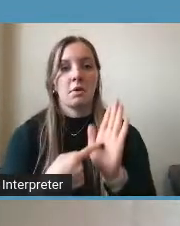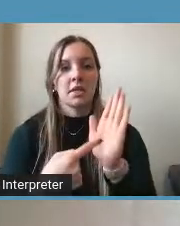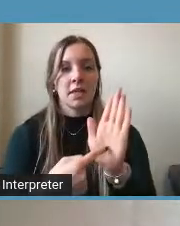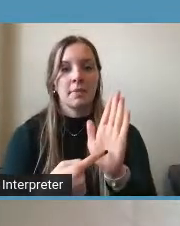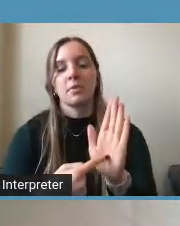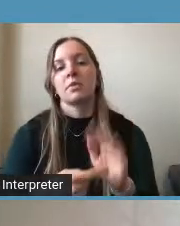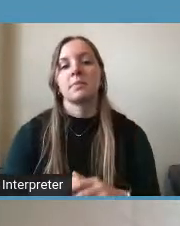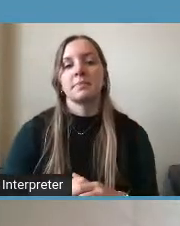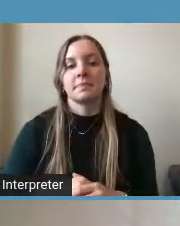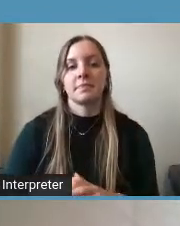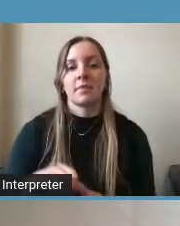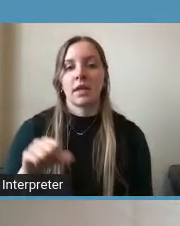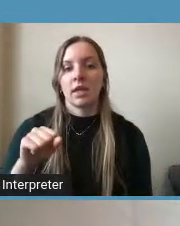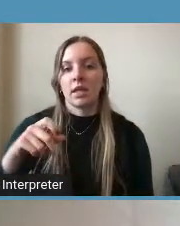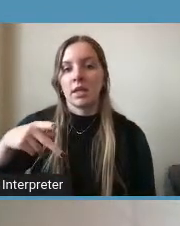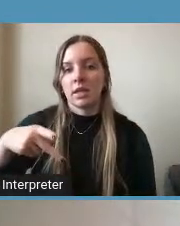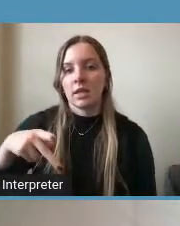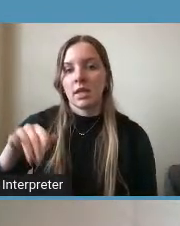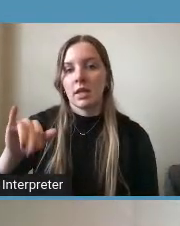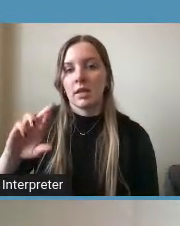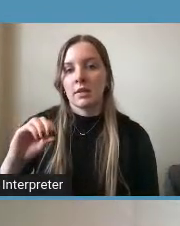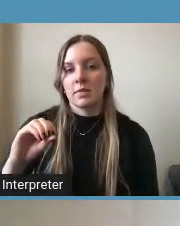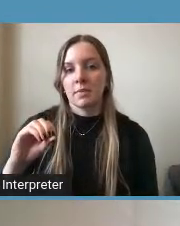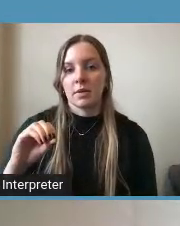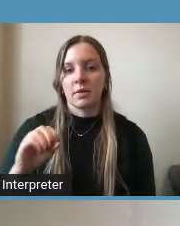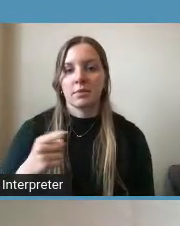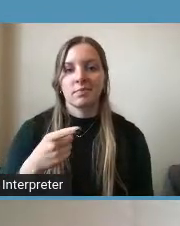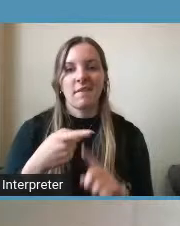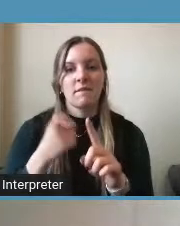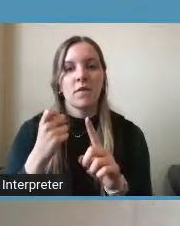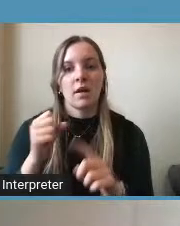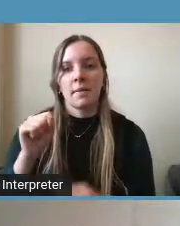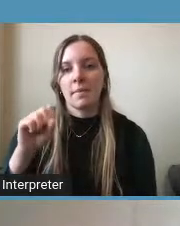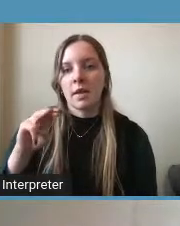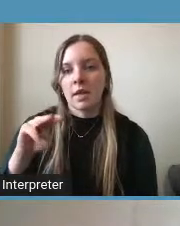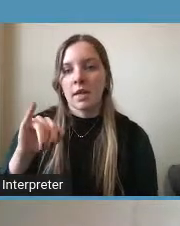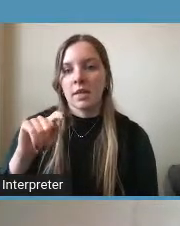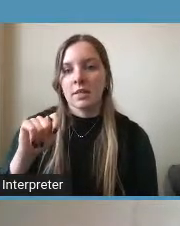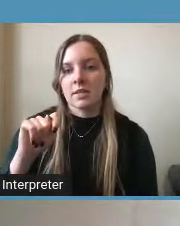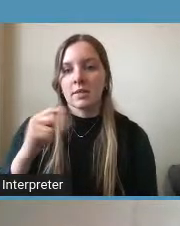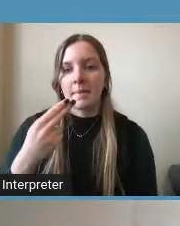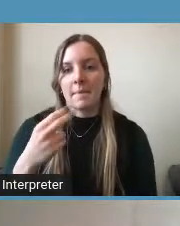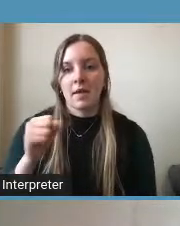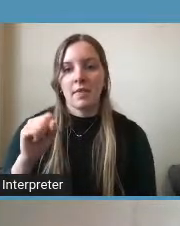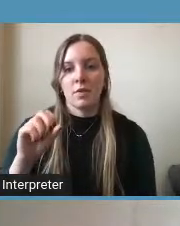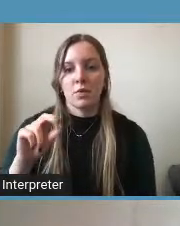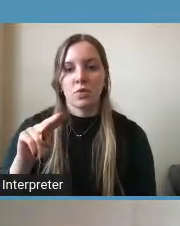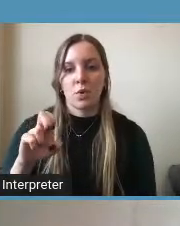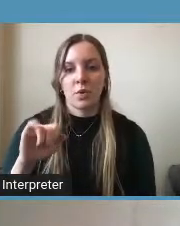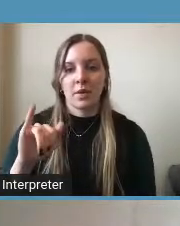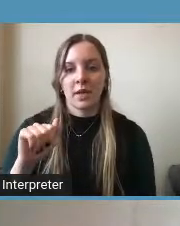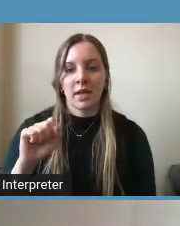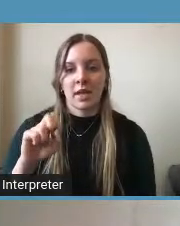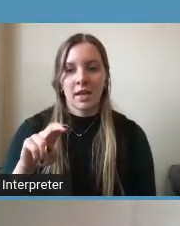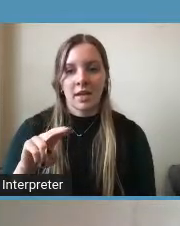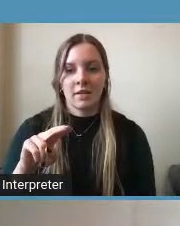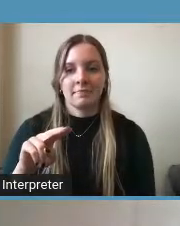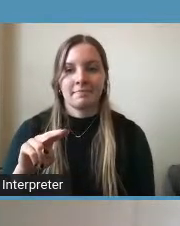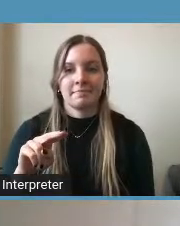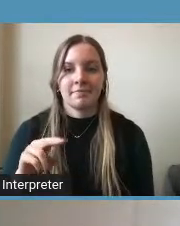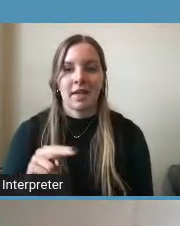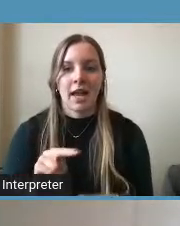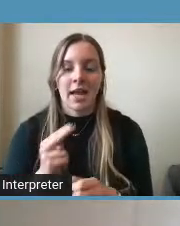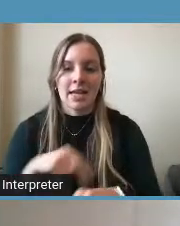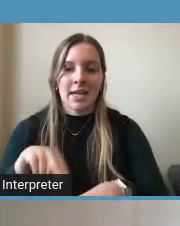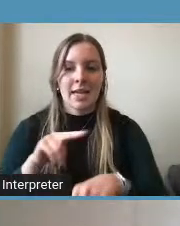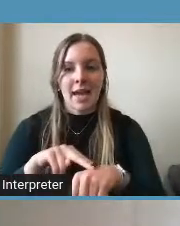This is from the Smithsonian Natural History Museum collection. It's a Mississippian